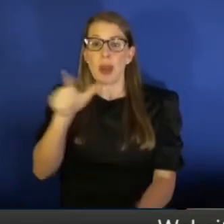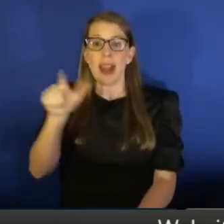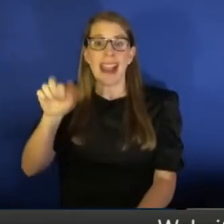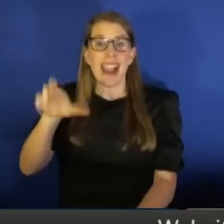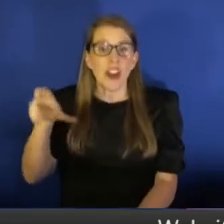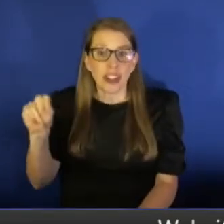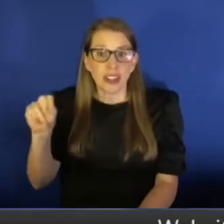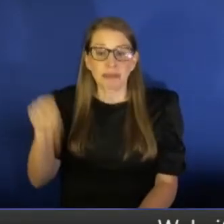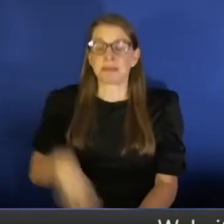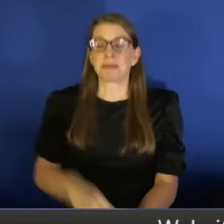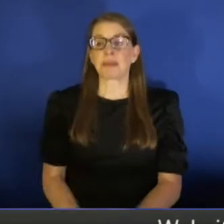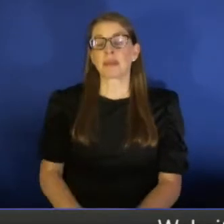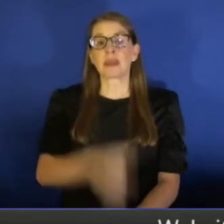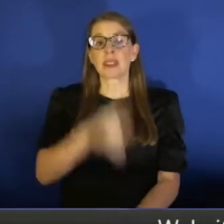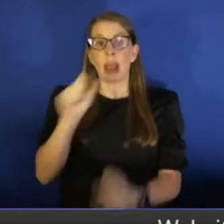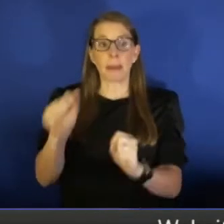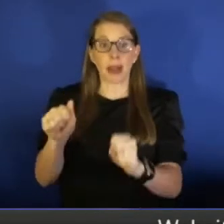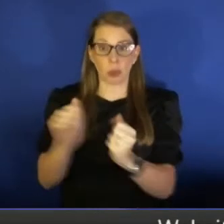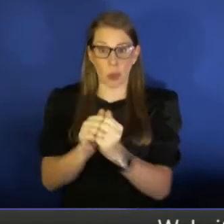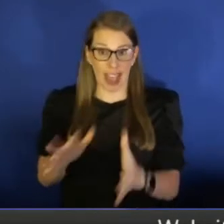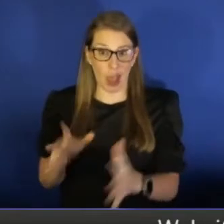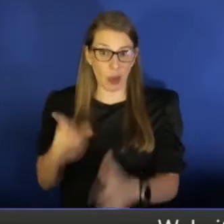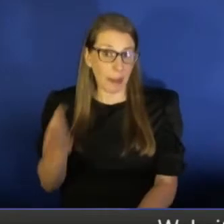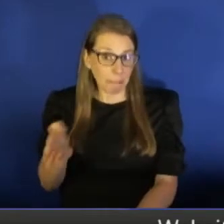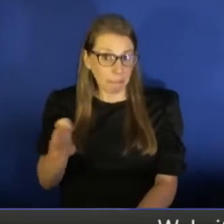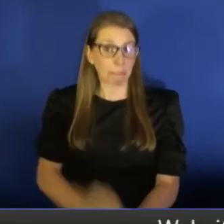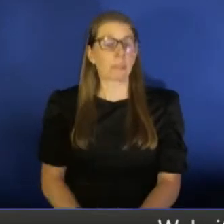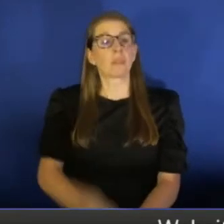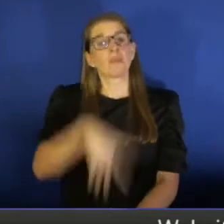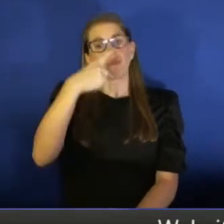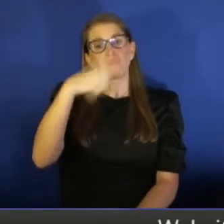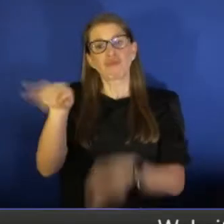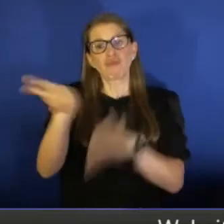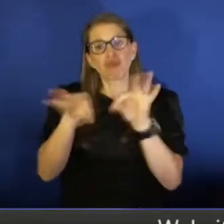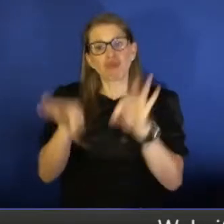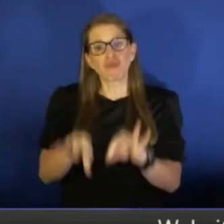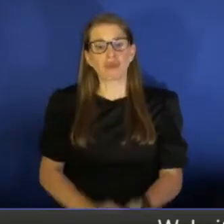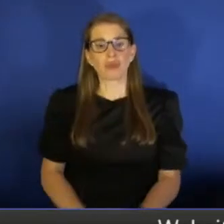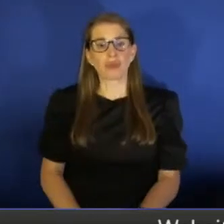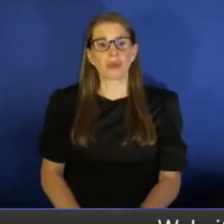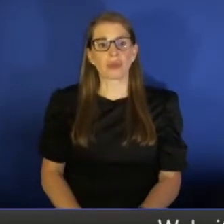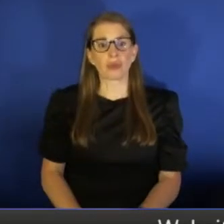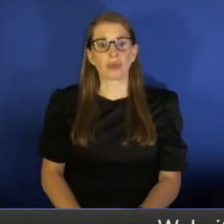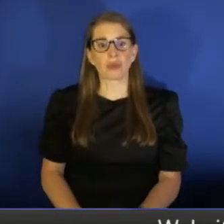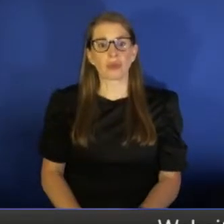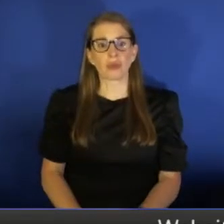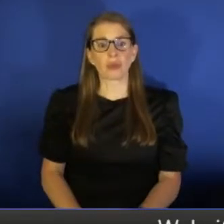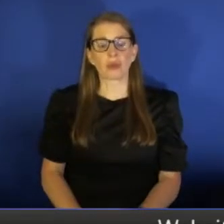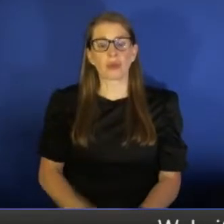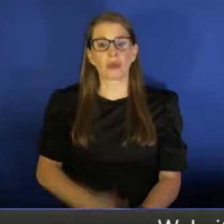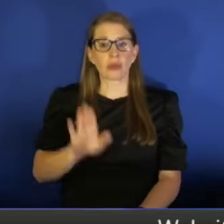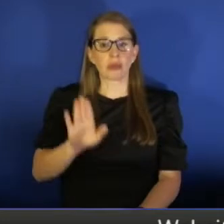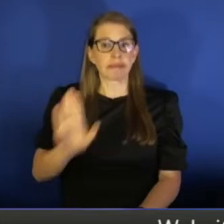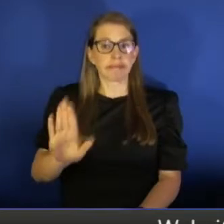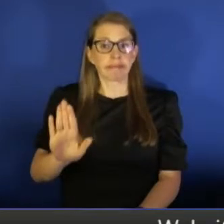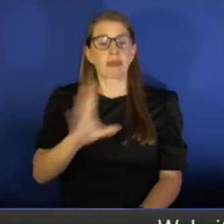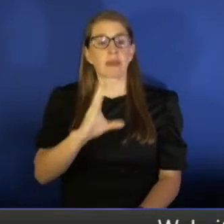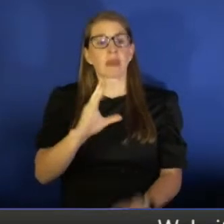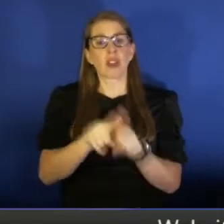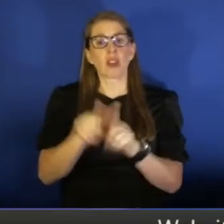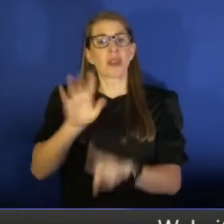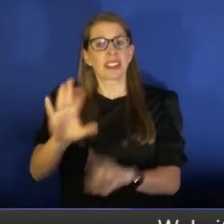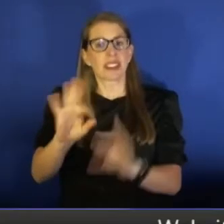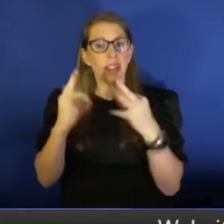This isn't possible without him. Can you just talk a little bit about what he and what his family has meant to you, Kim? So we had what's called